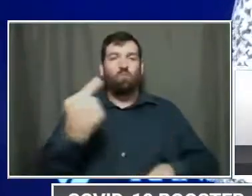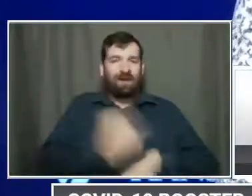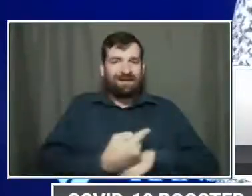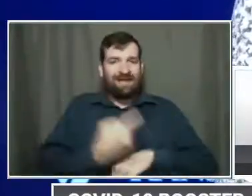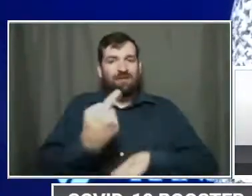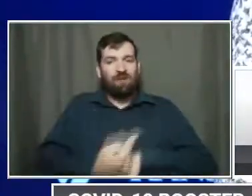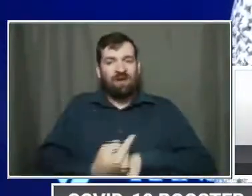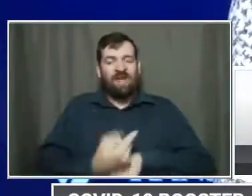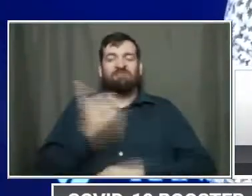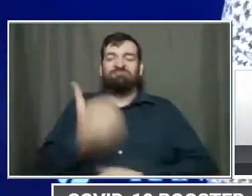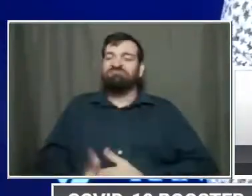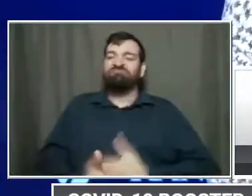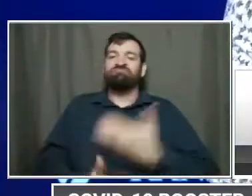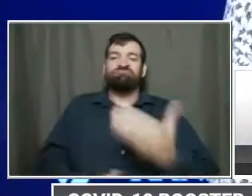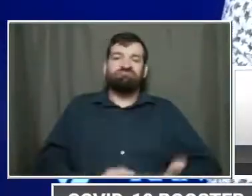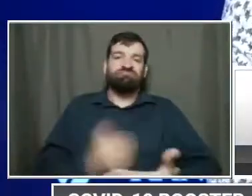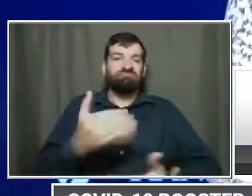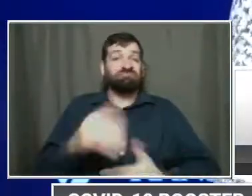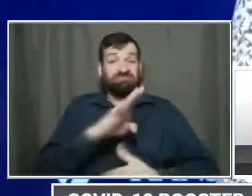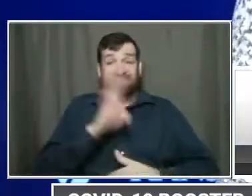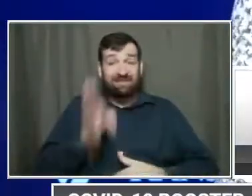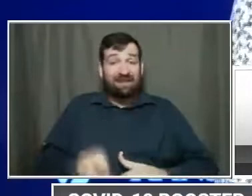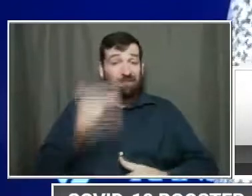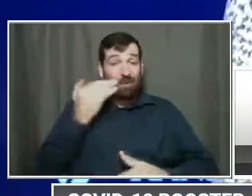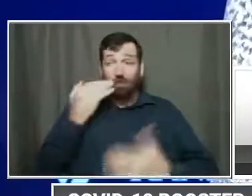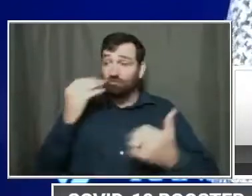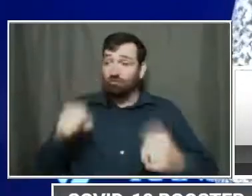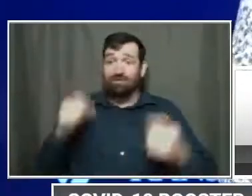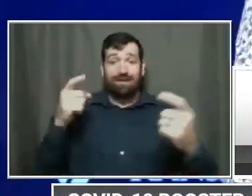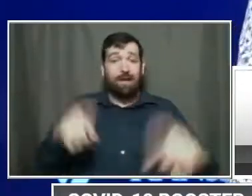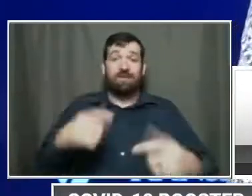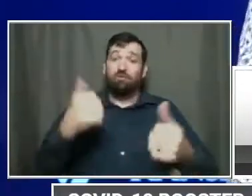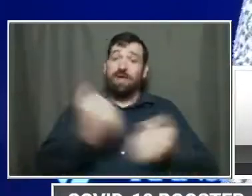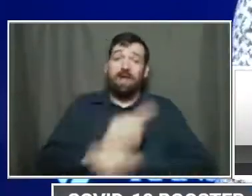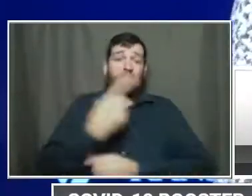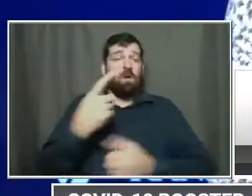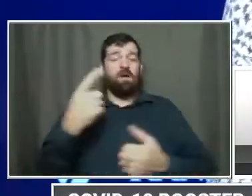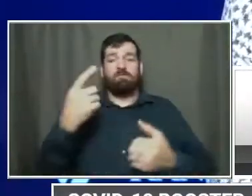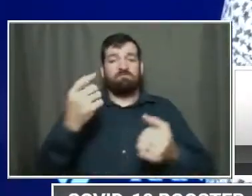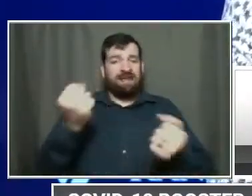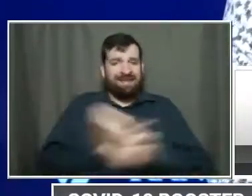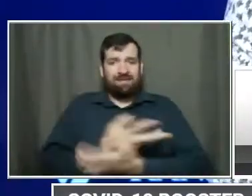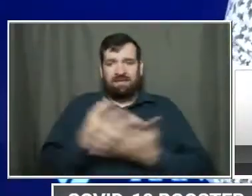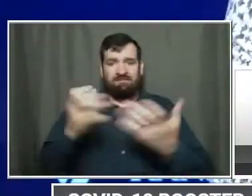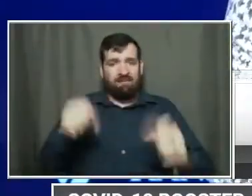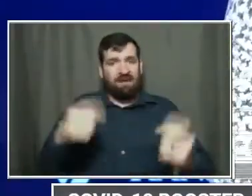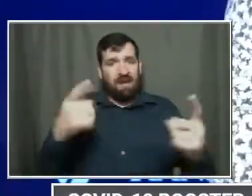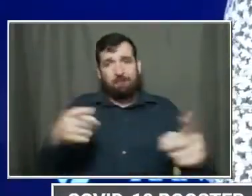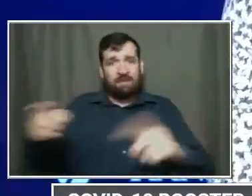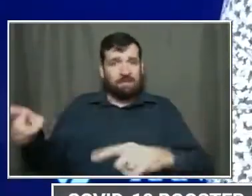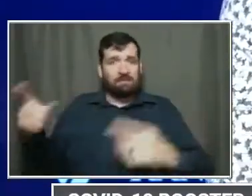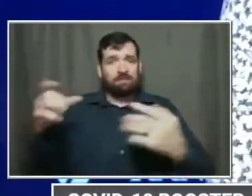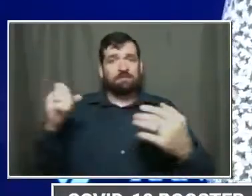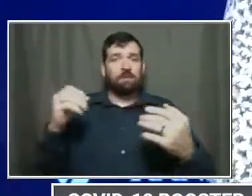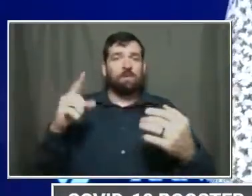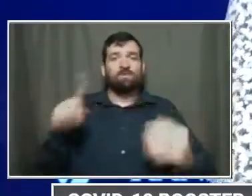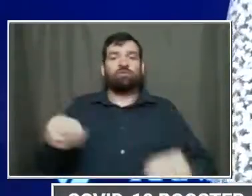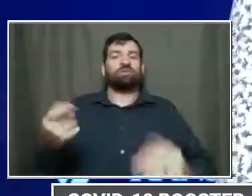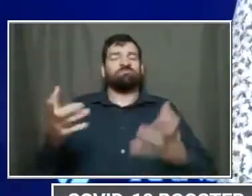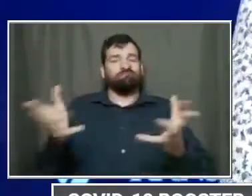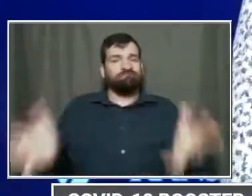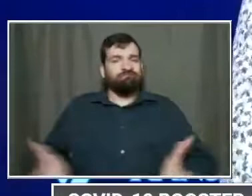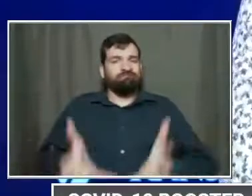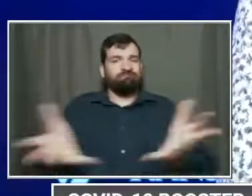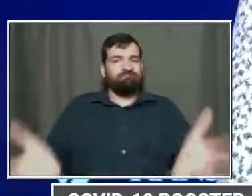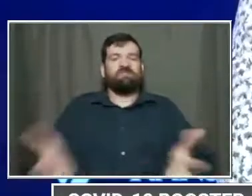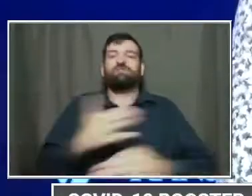the other. You never know. This could happen to anybody. Anything could happen to anybody at any given time. So I just urge everyone to enjoy